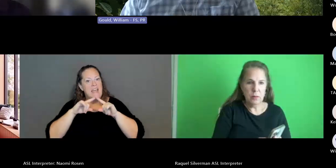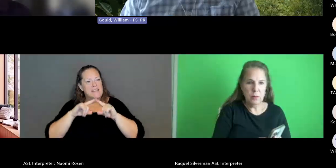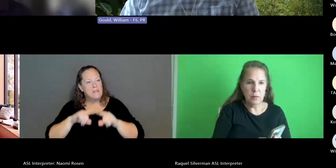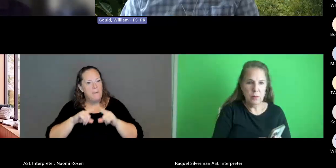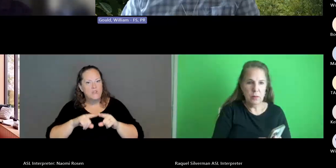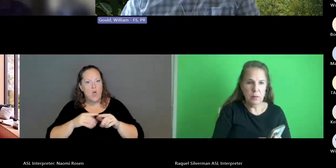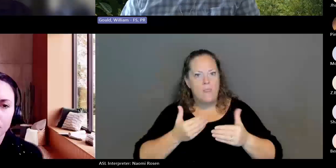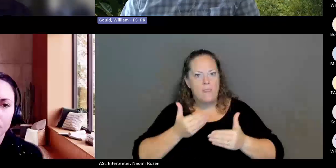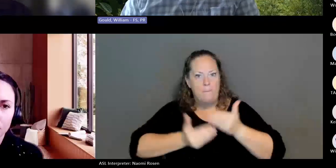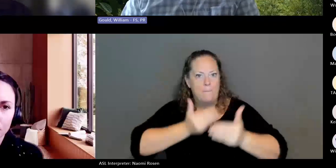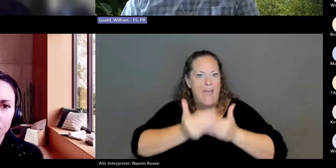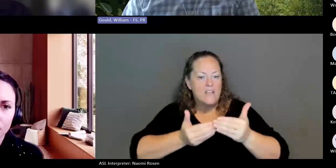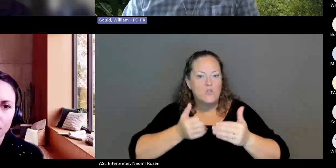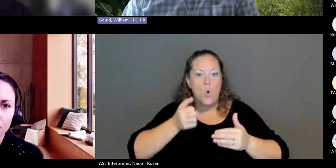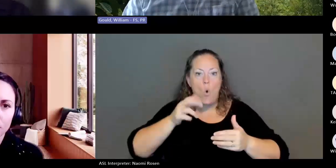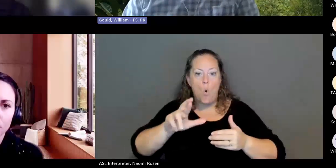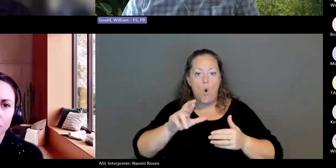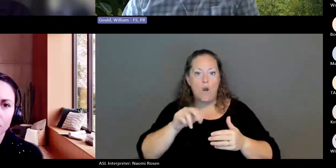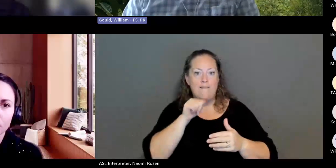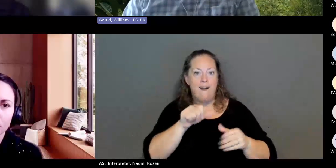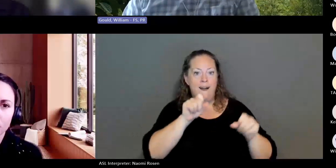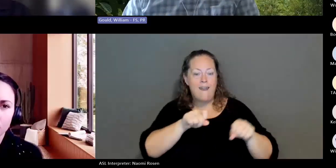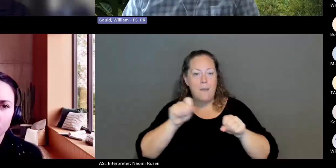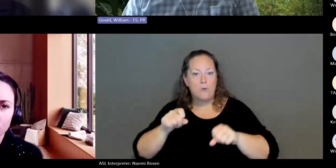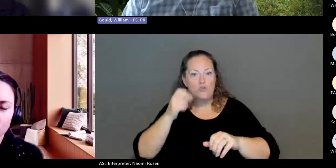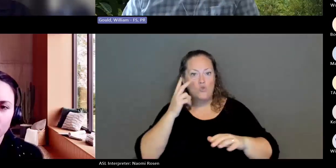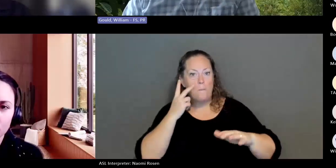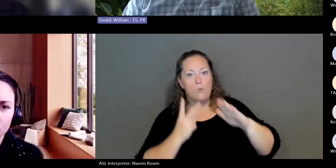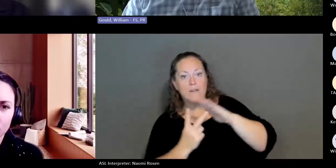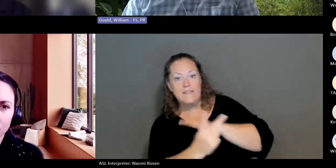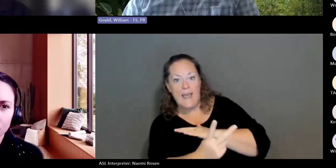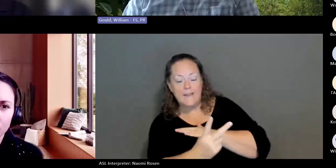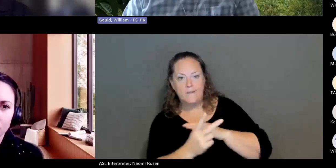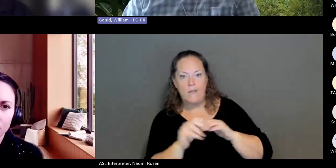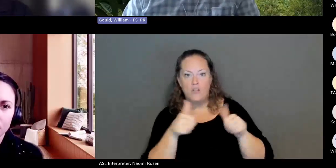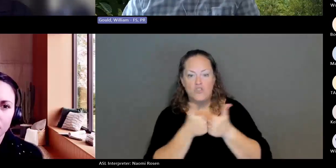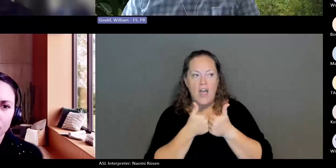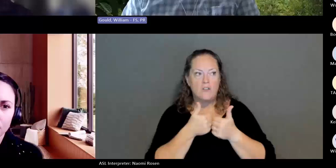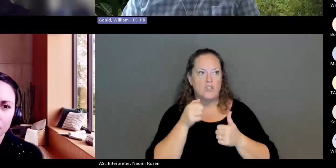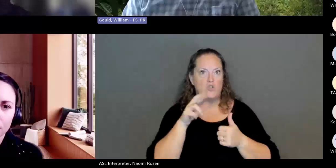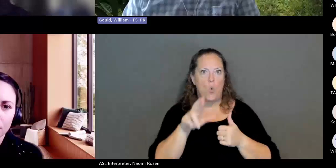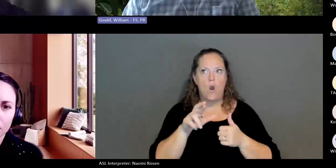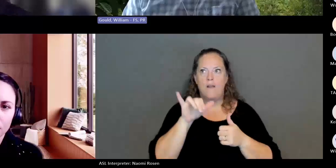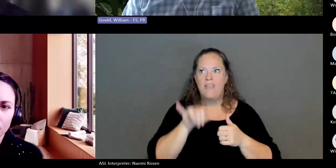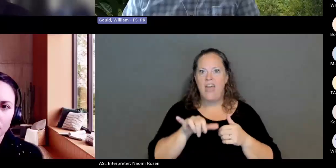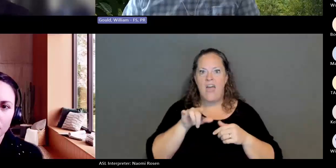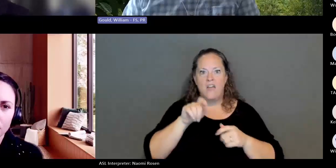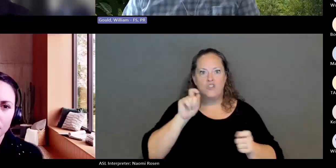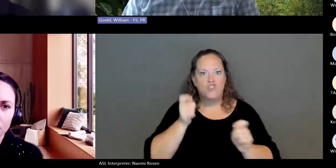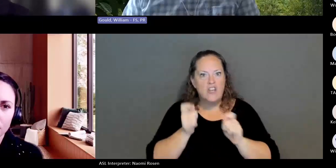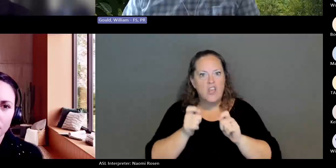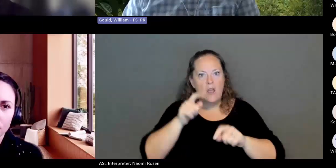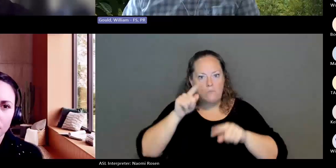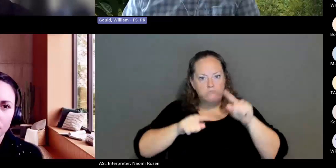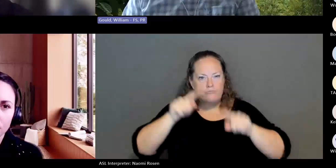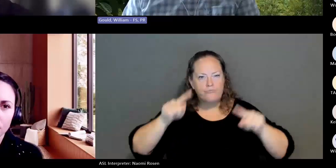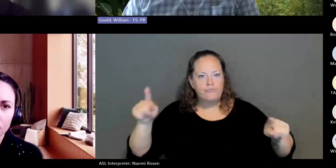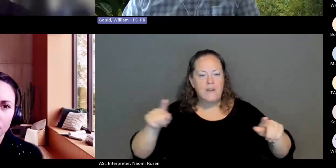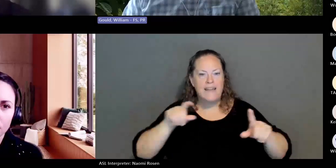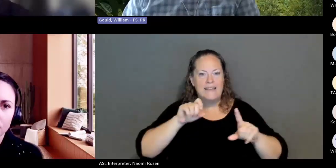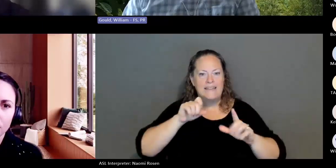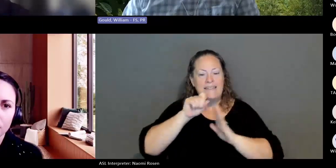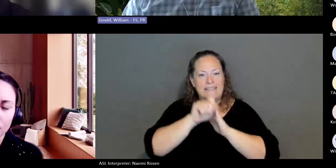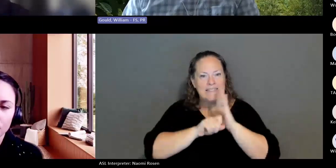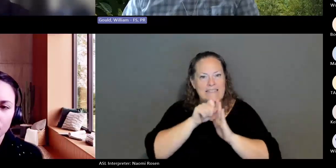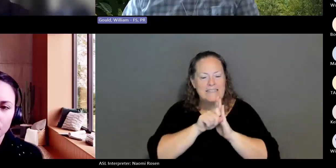the unpredictability of some of these challenges, the unpredictability of seasonality, and